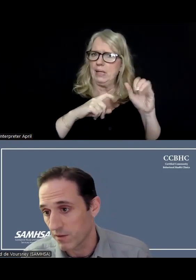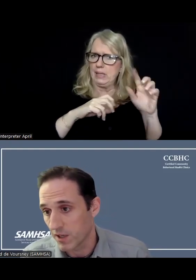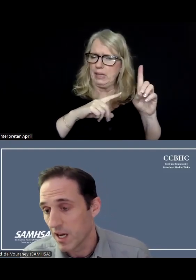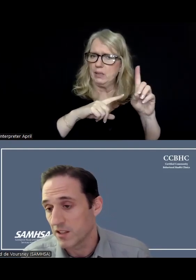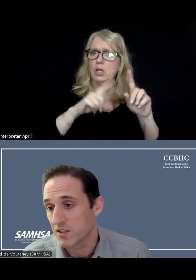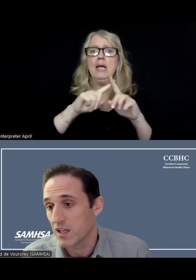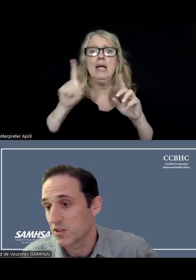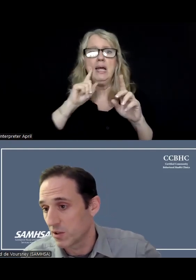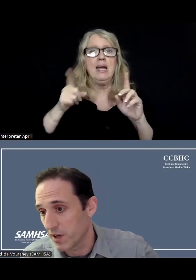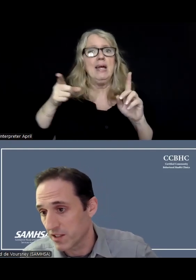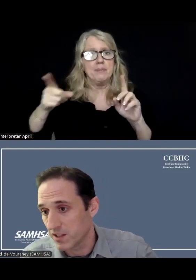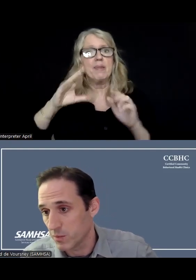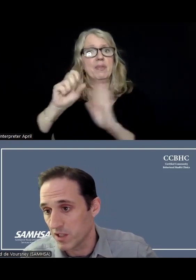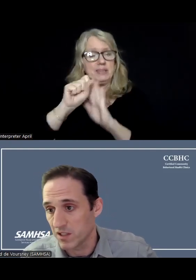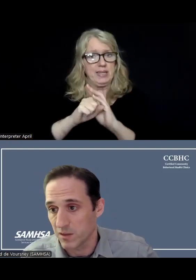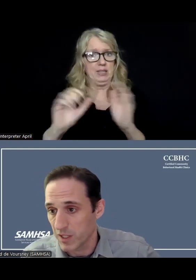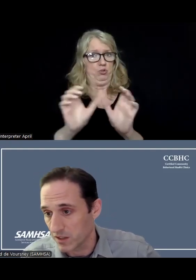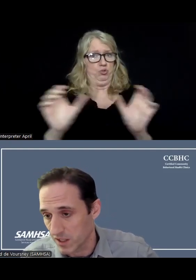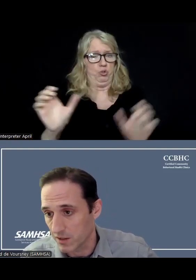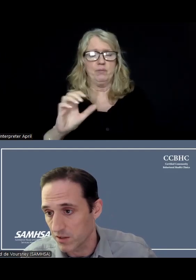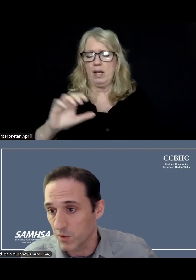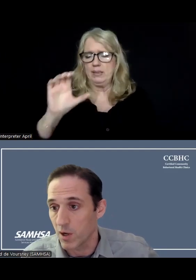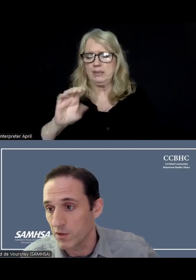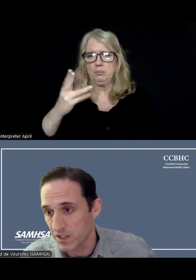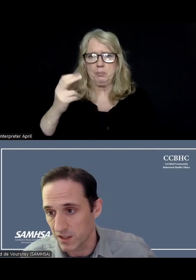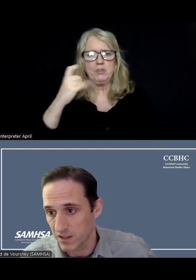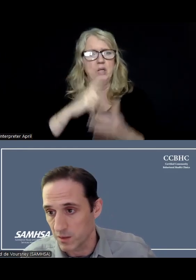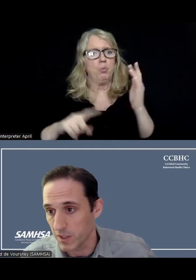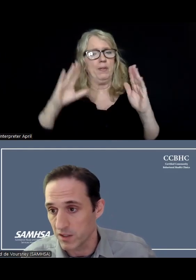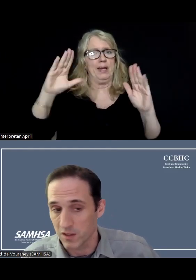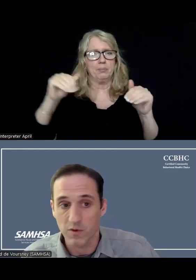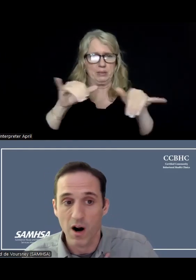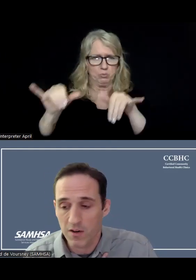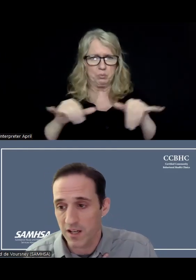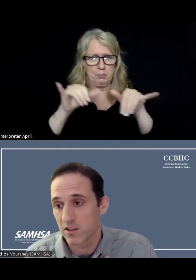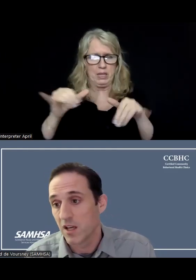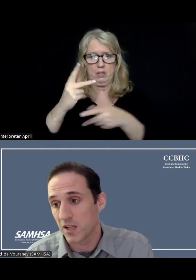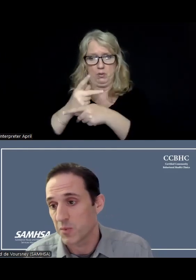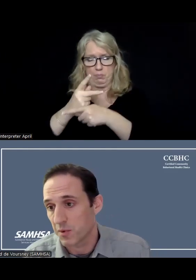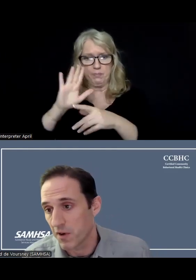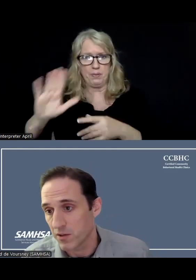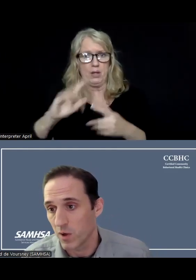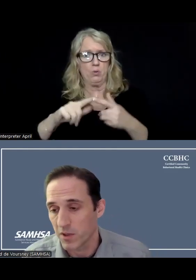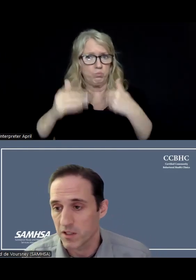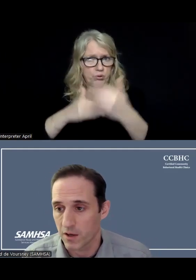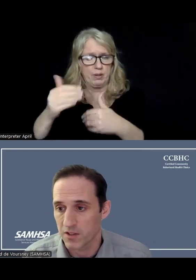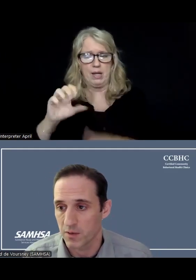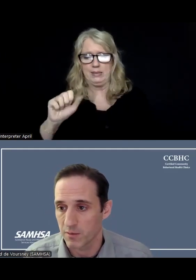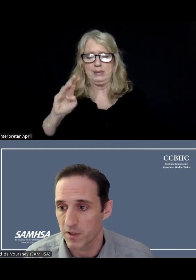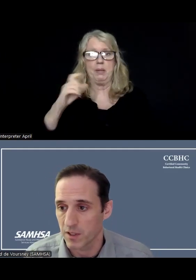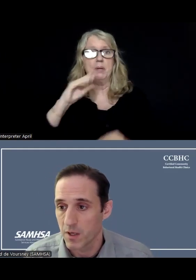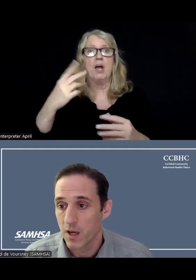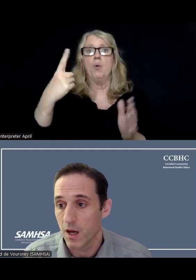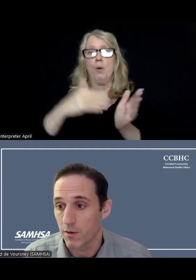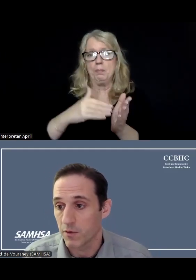is the driver and the state is certifying CCBHCs as meeting the standards and really overseeing the CCBHCs. For our grants, SAMHSA provides $1 million in